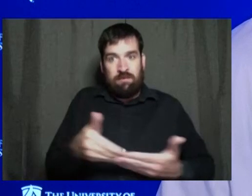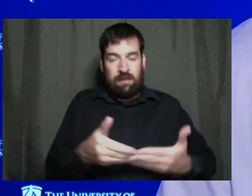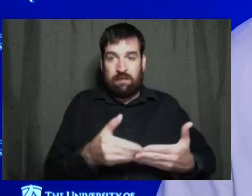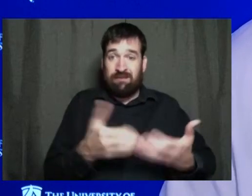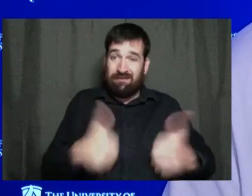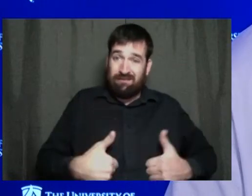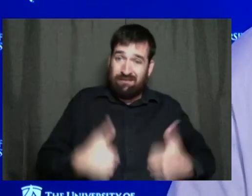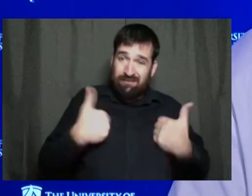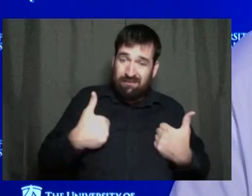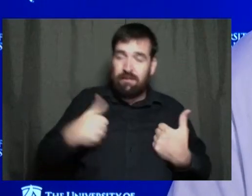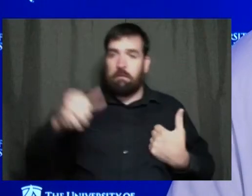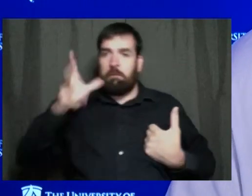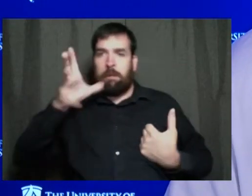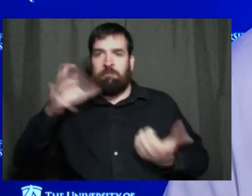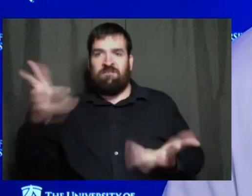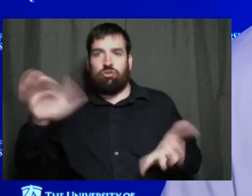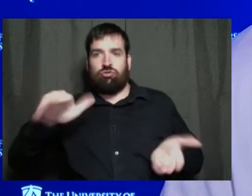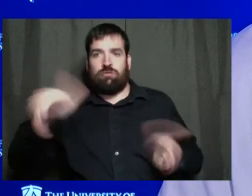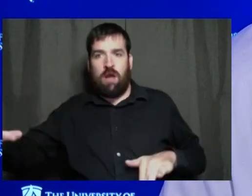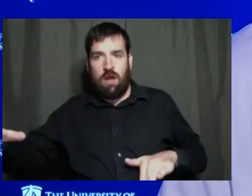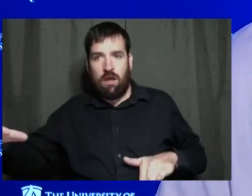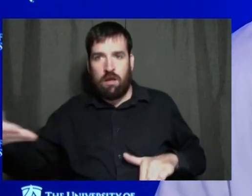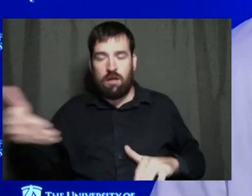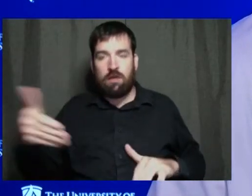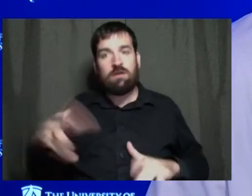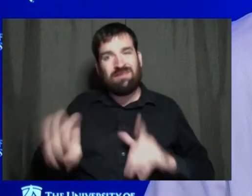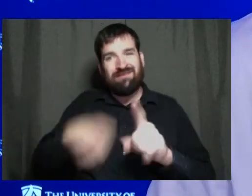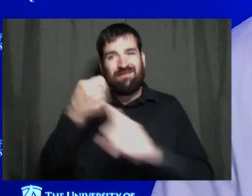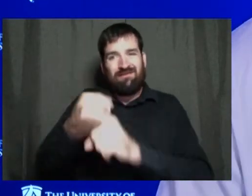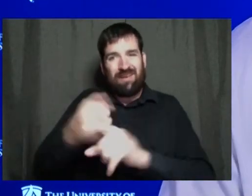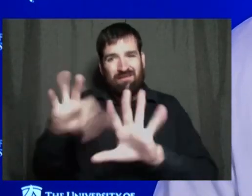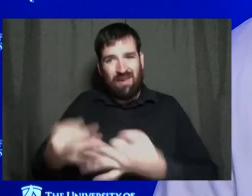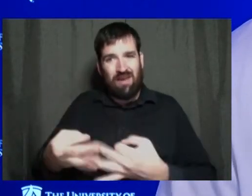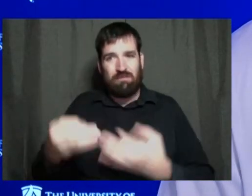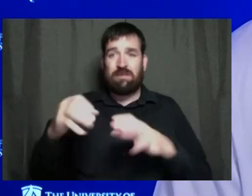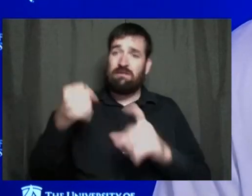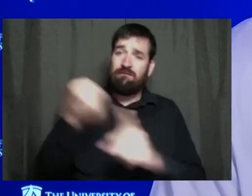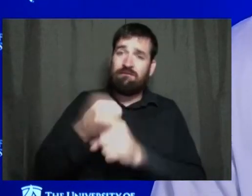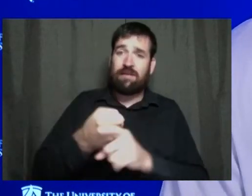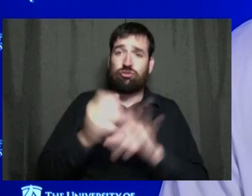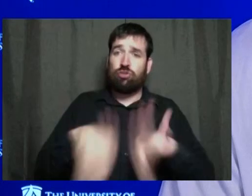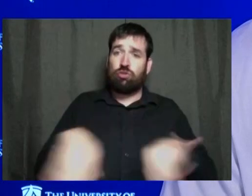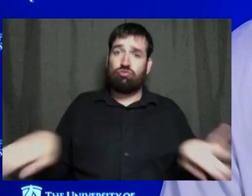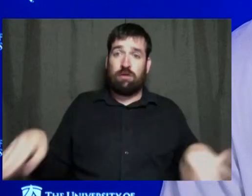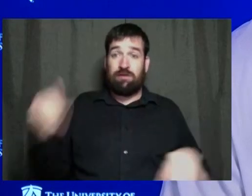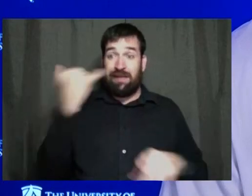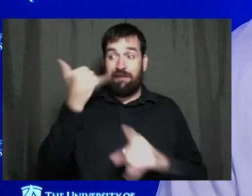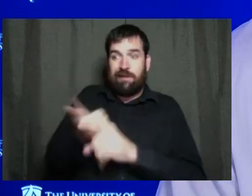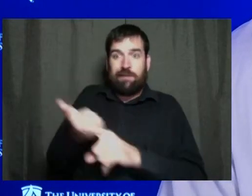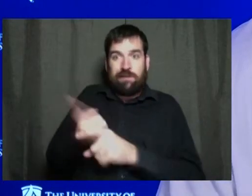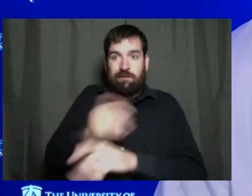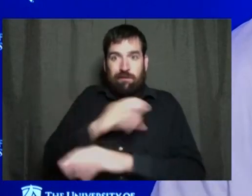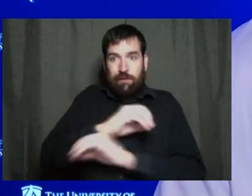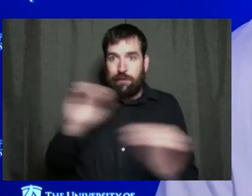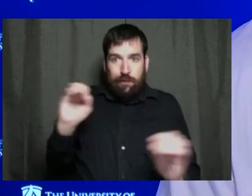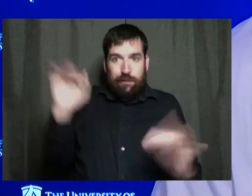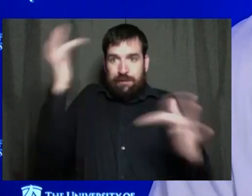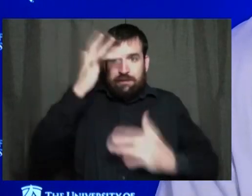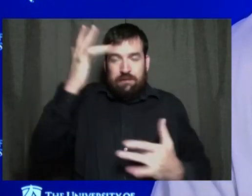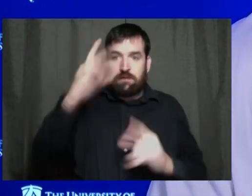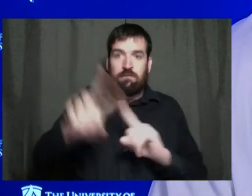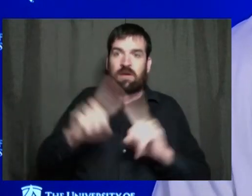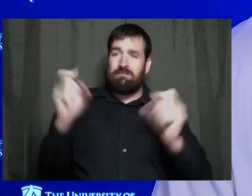because of COVID-19. So it affects families, it affects children, even if they don't get it, because we have just seen this rash of excess